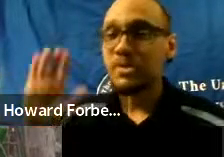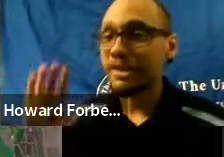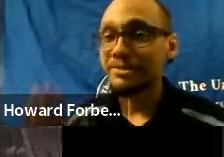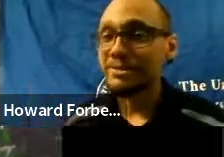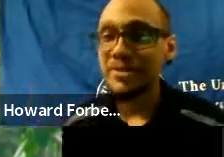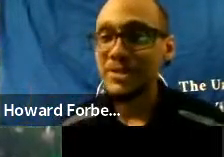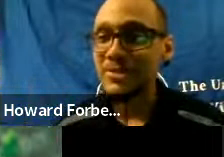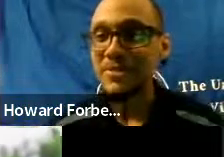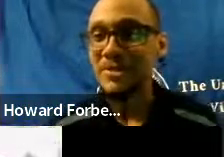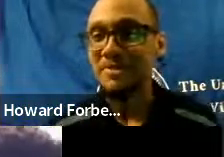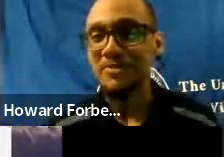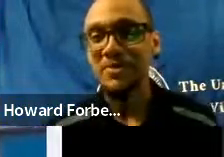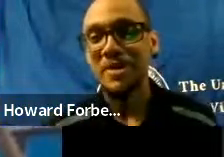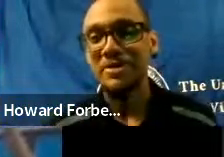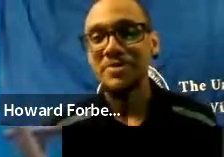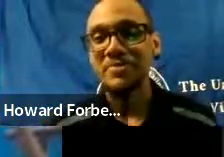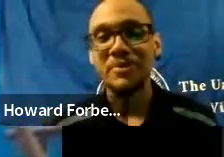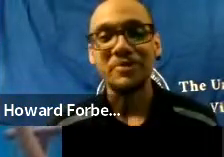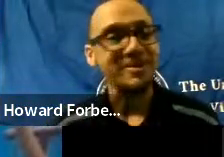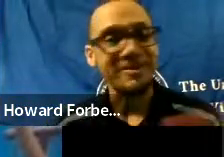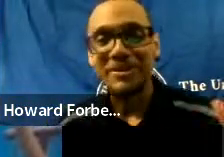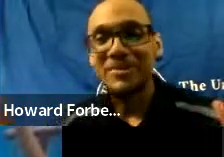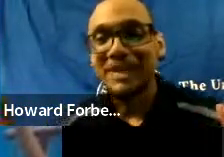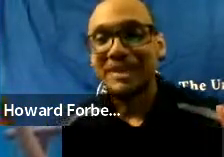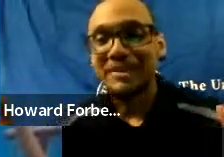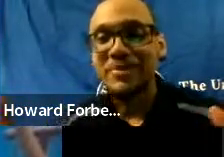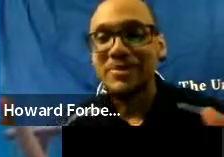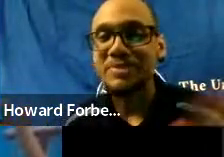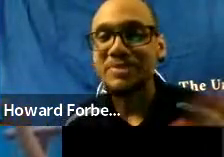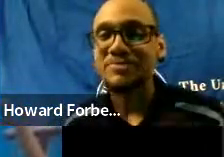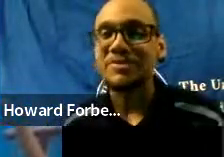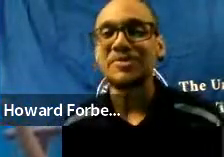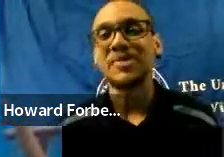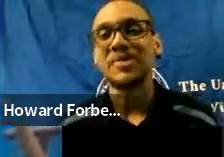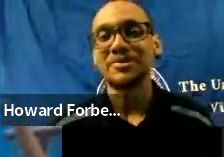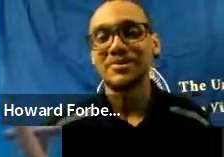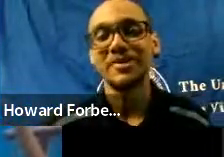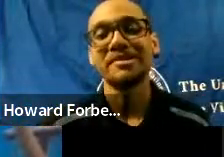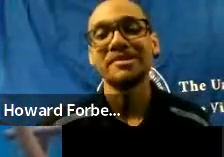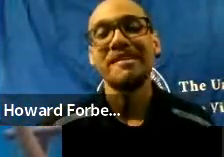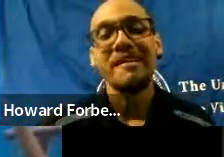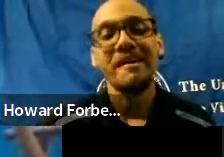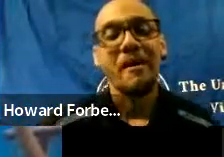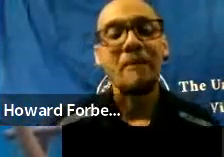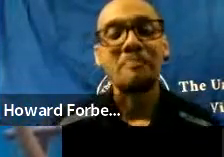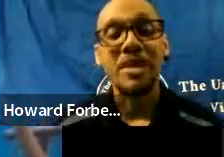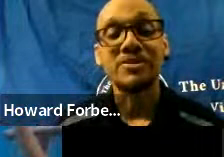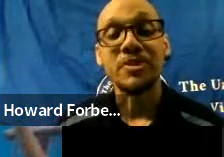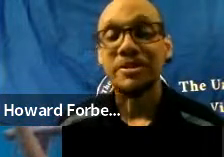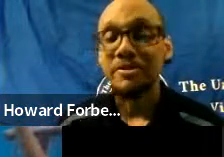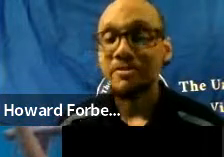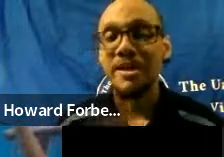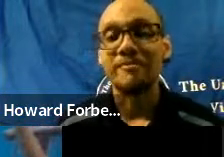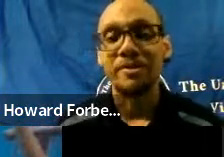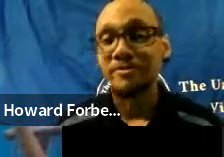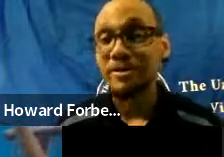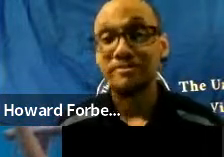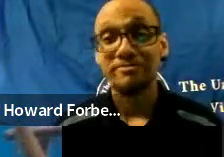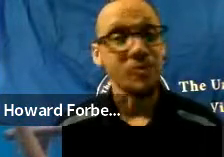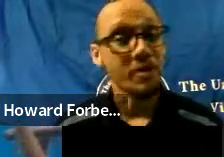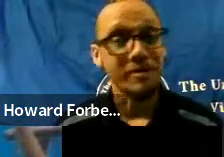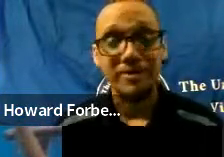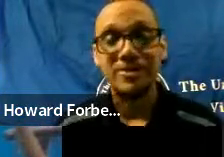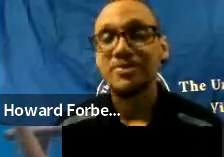So yes, we do a lot of terrestrial stuff with YOE, but we definitely do a lot of cool stuff underwater as well. And so here we have